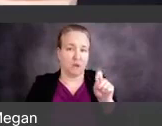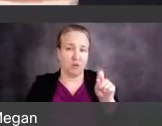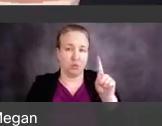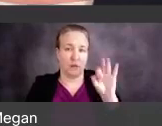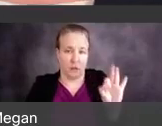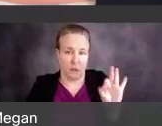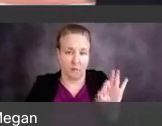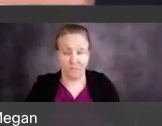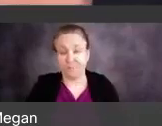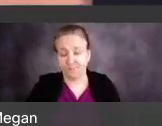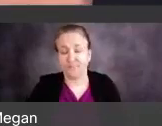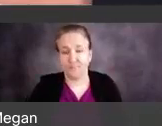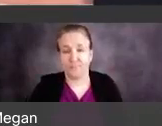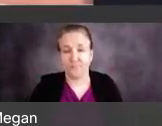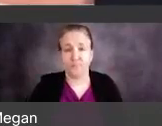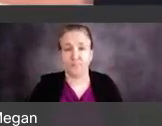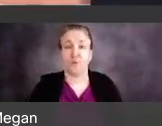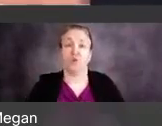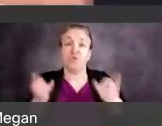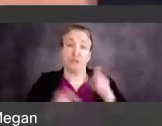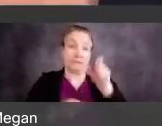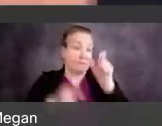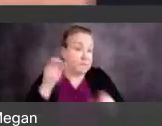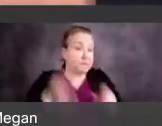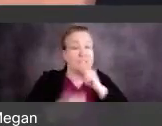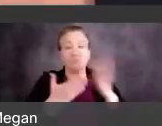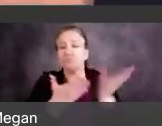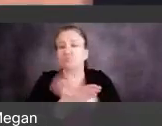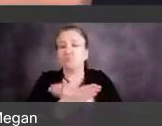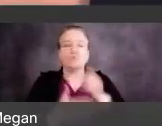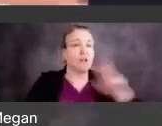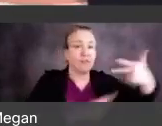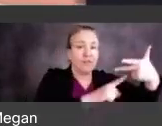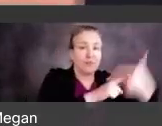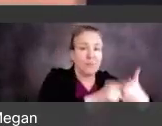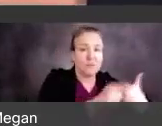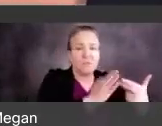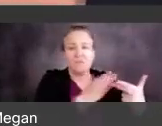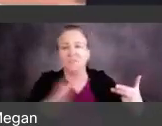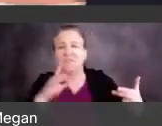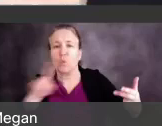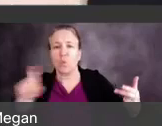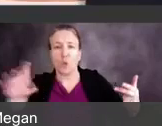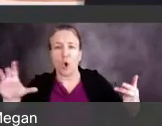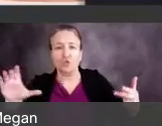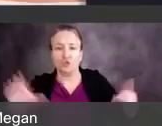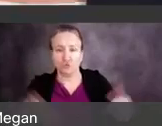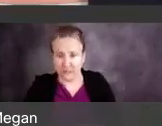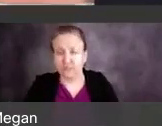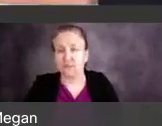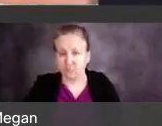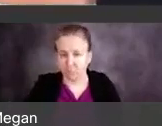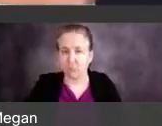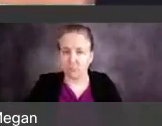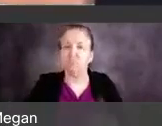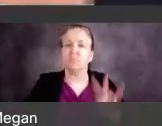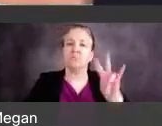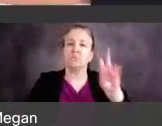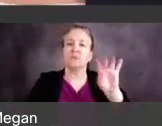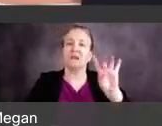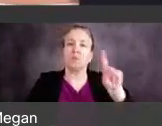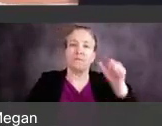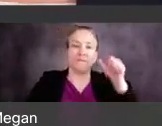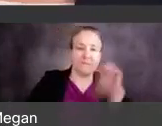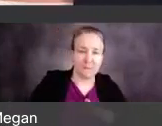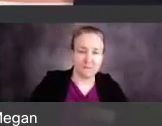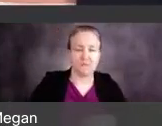moncopa.org/COVID-19. Today's individuals range in age from 3 months old to 100 years old. There are 781 females